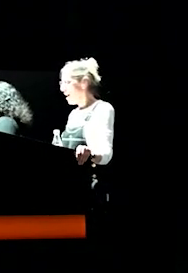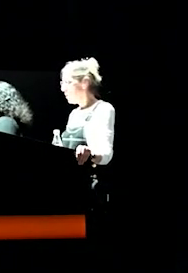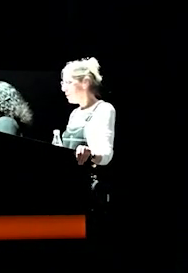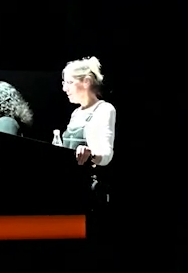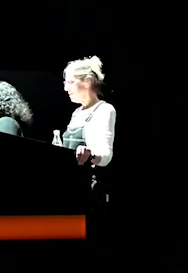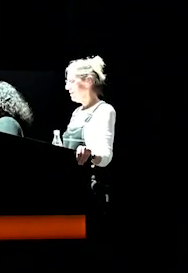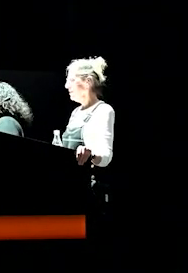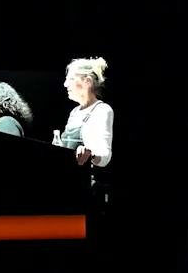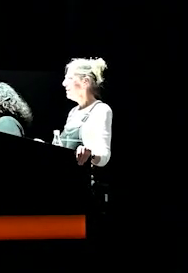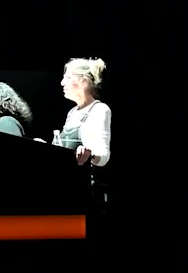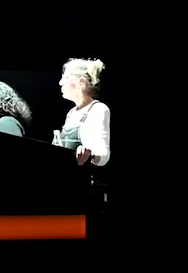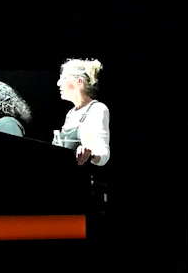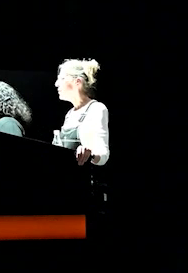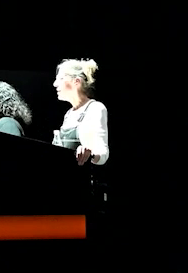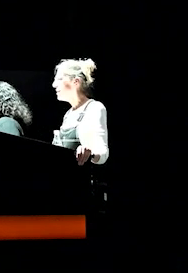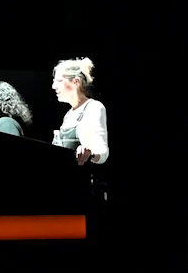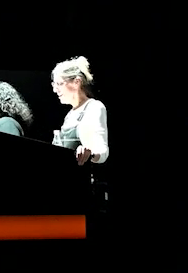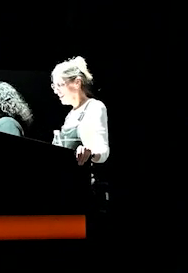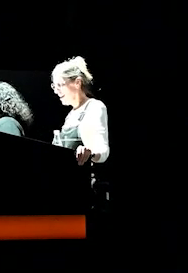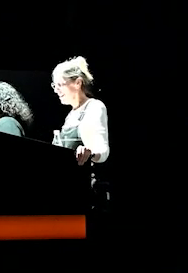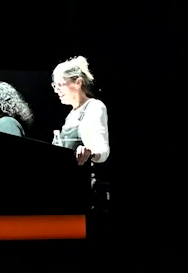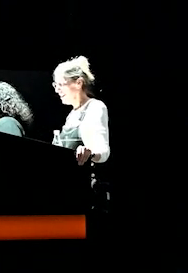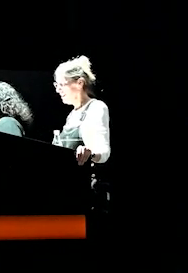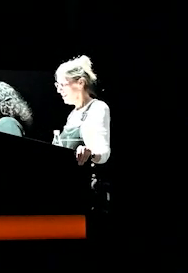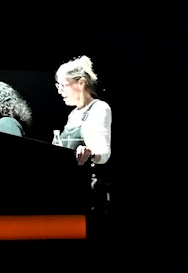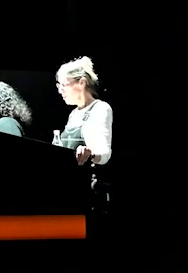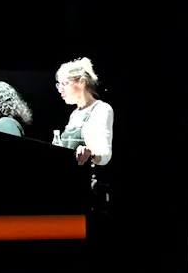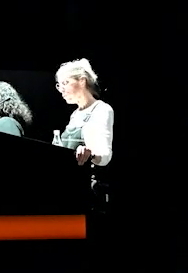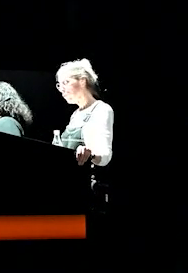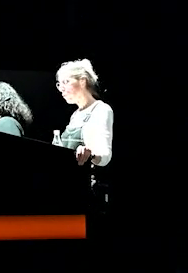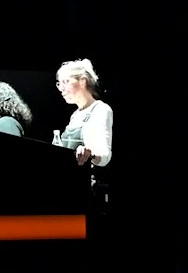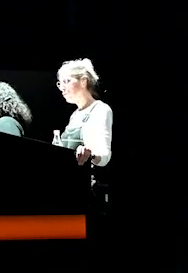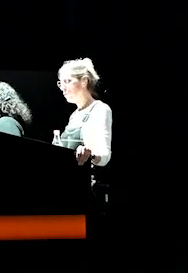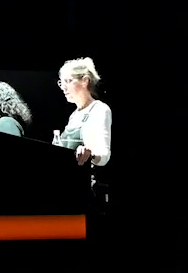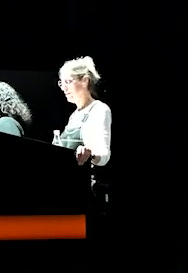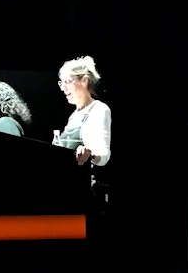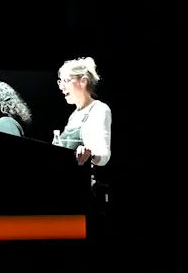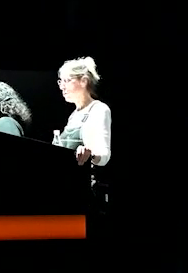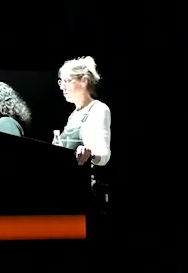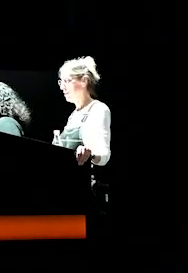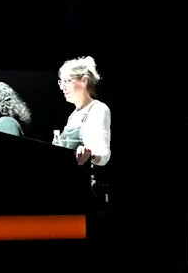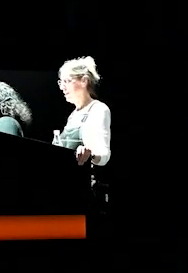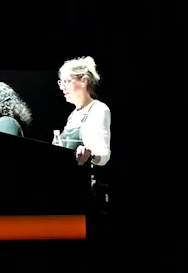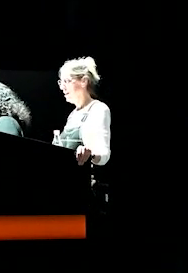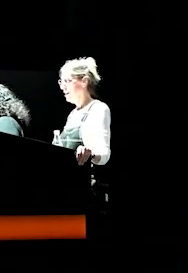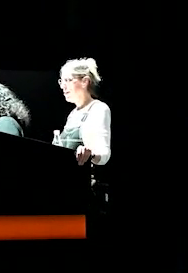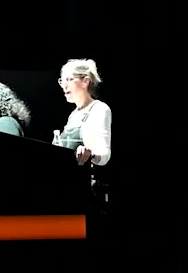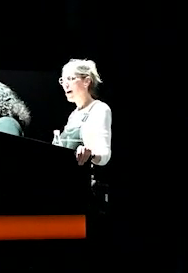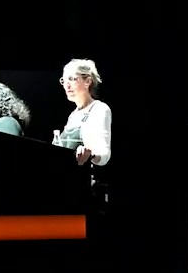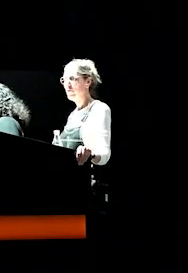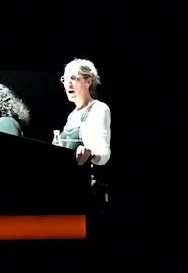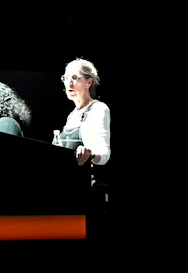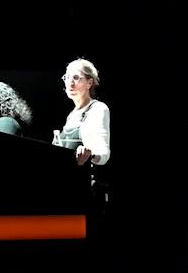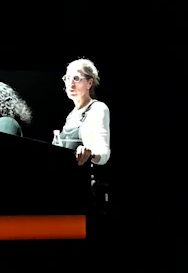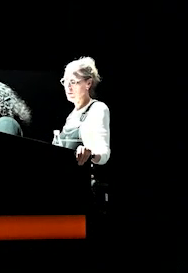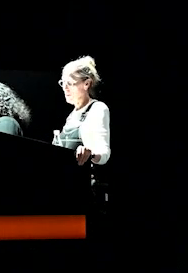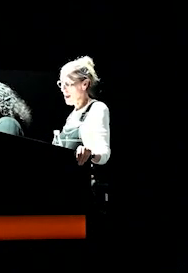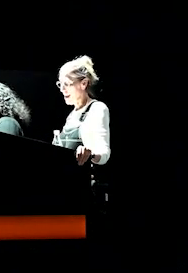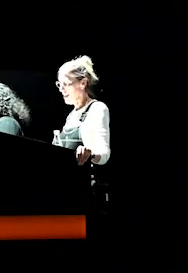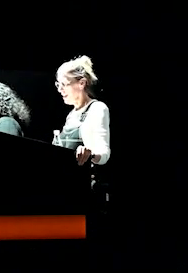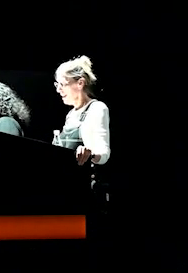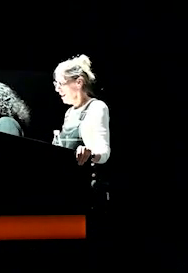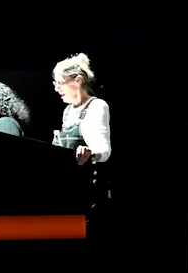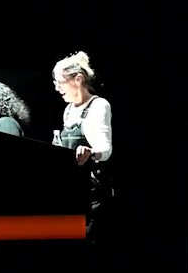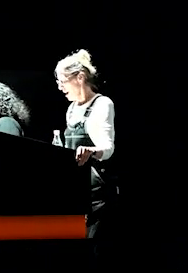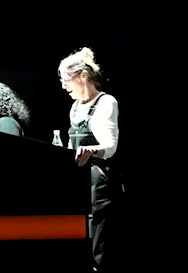5 vowels, 21 consonants. There's 44 sounds that vowels